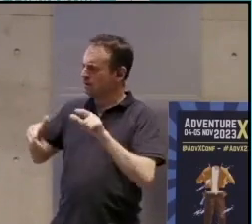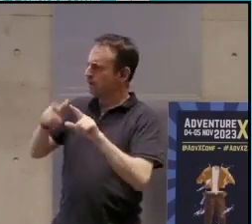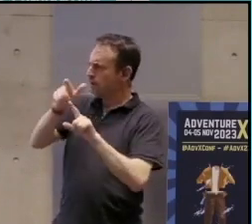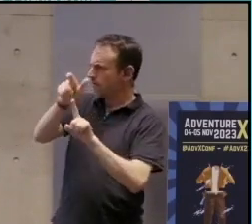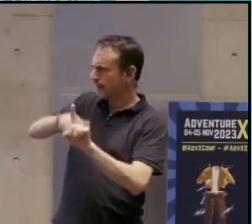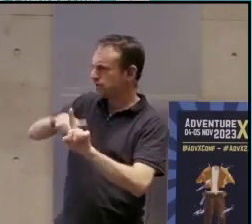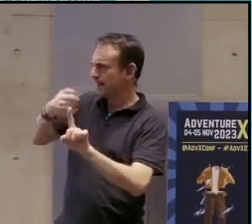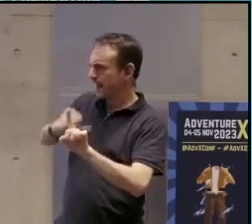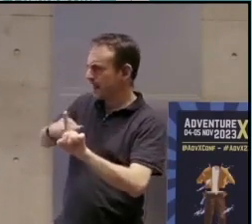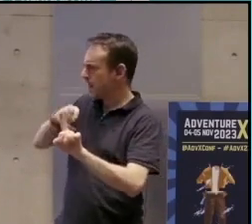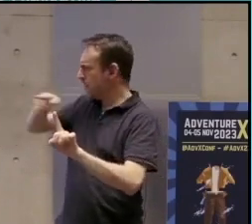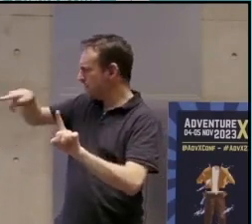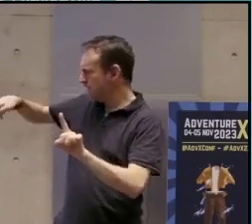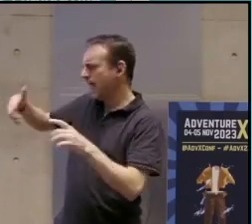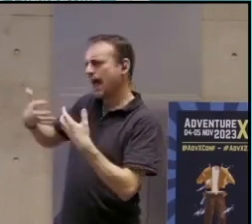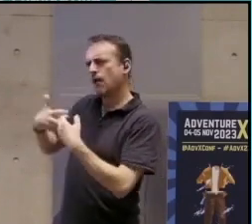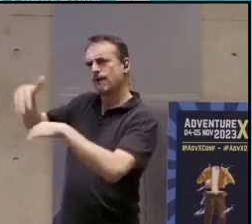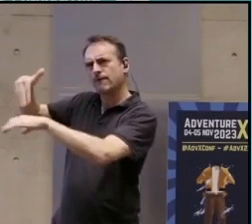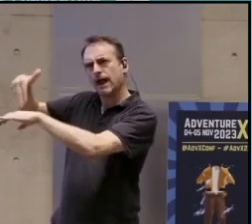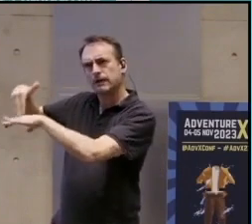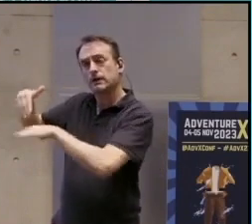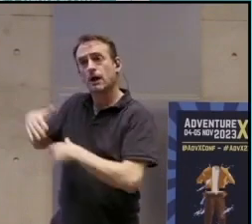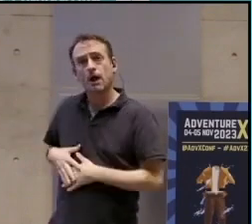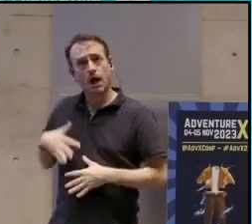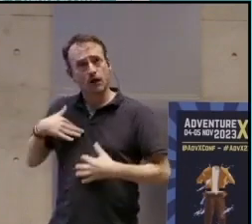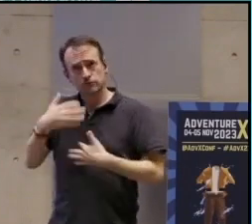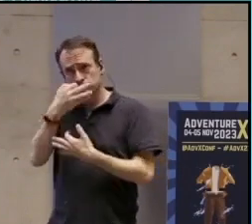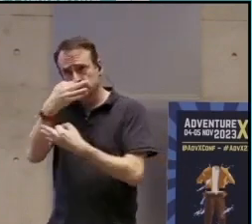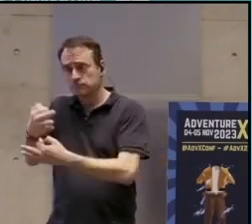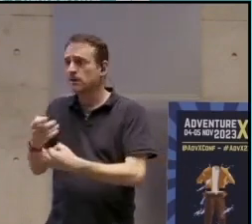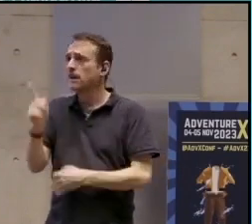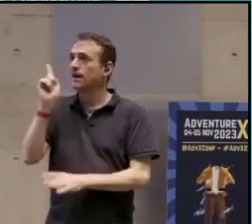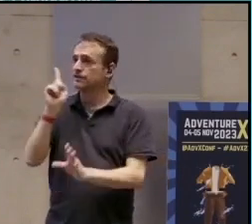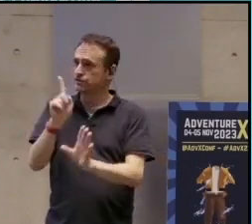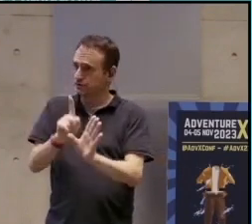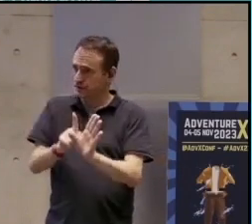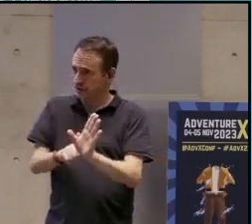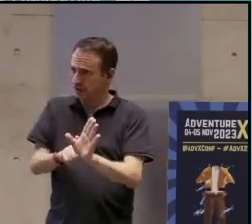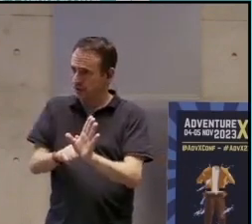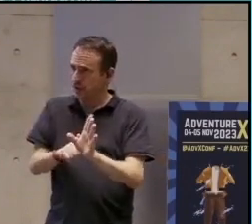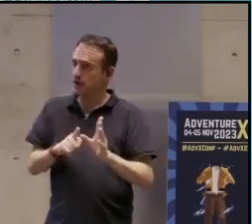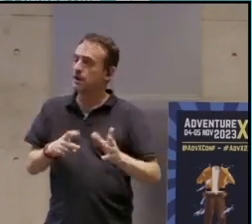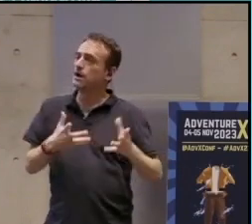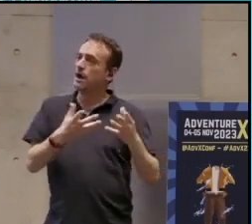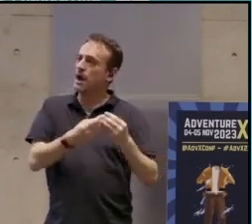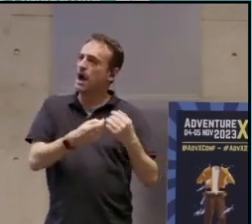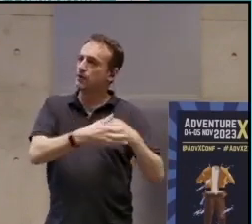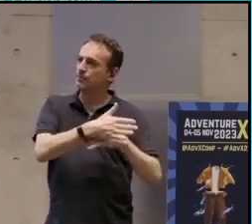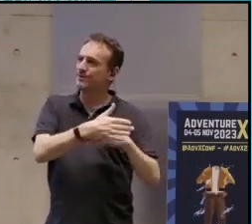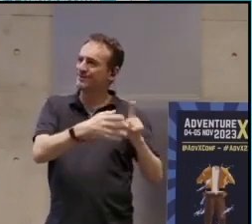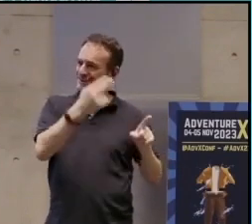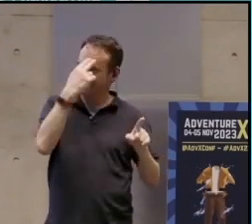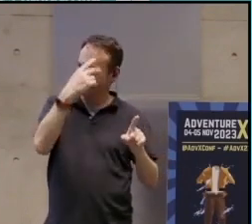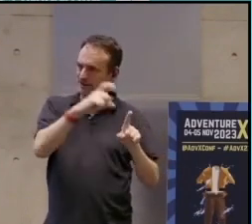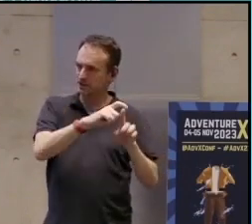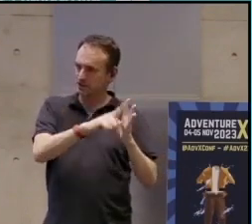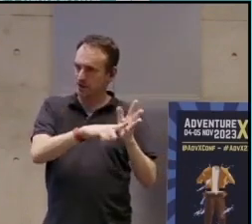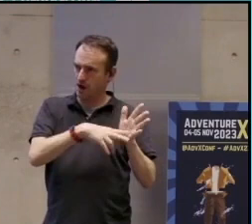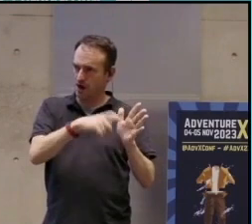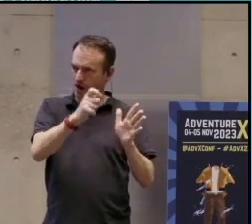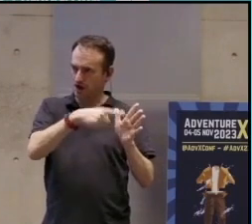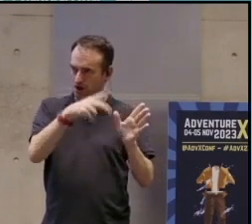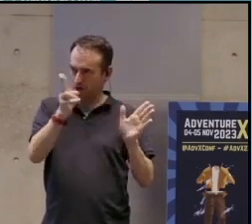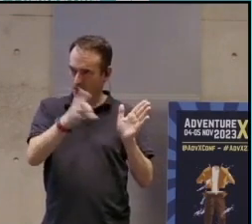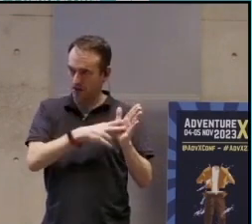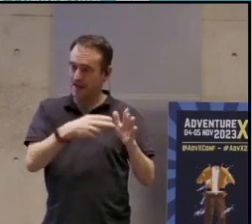always fascinated by that, and last year, together with my husband Duncan, we made a game and released a game called